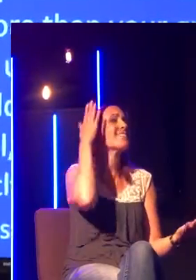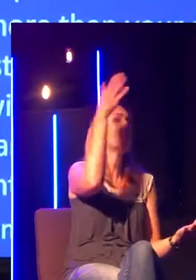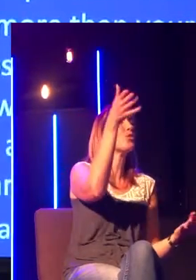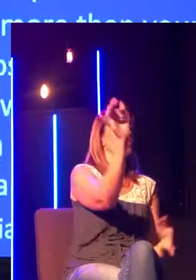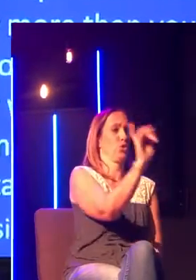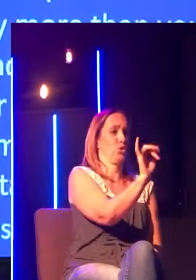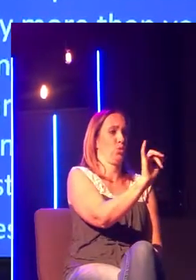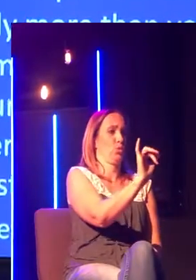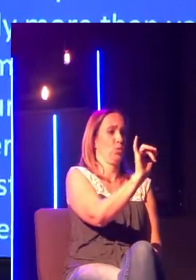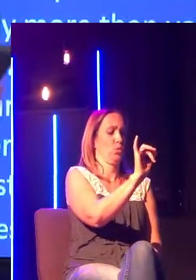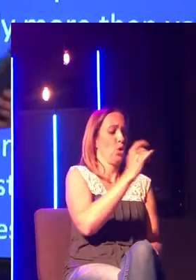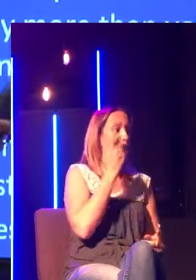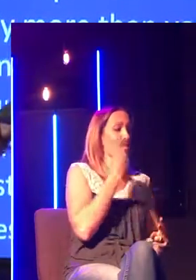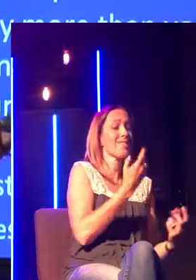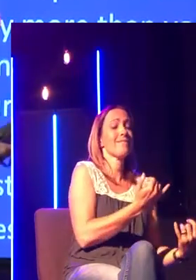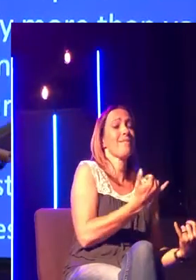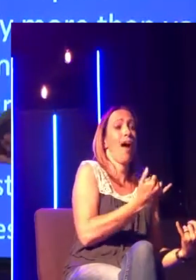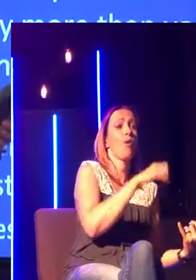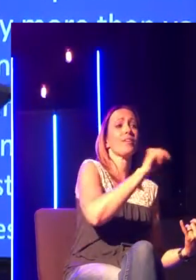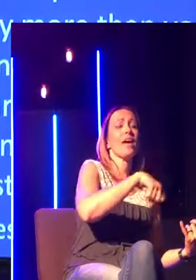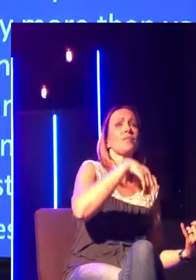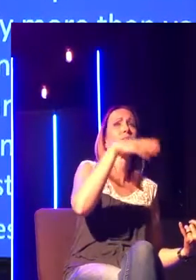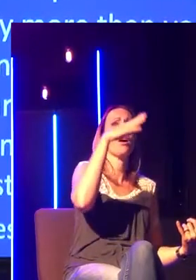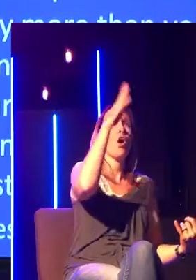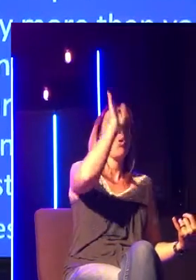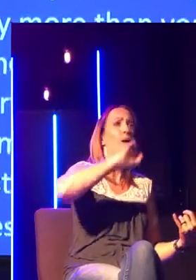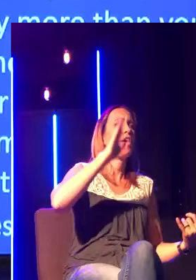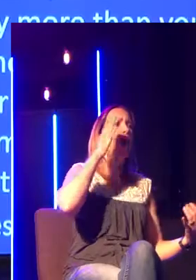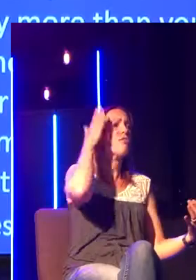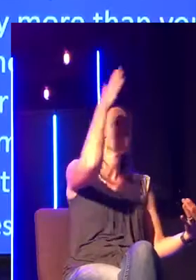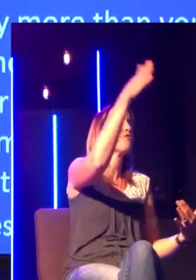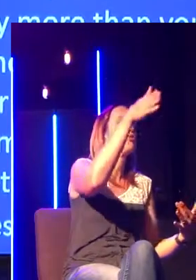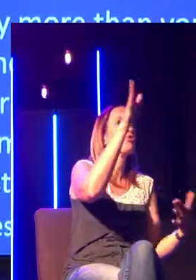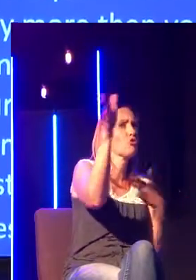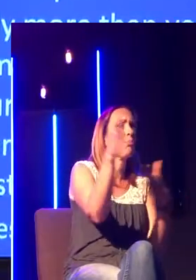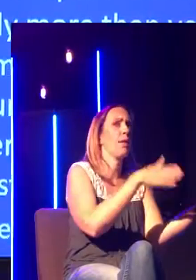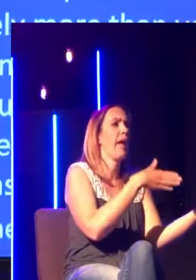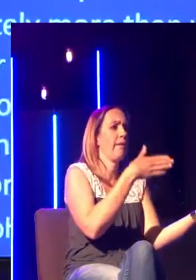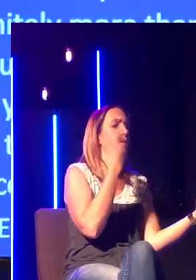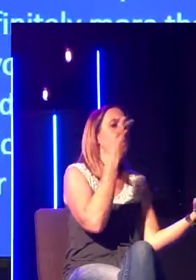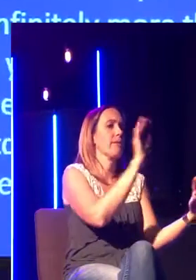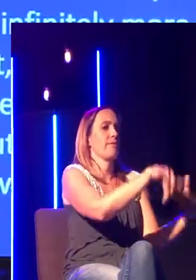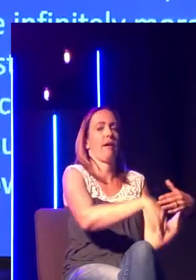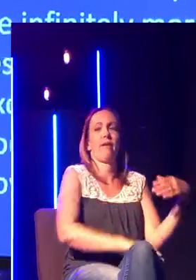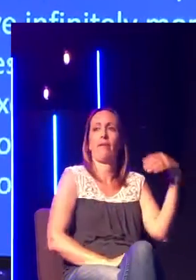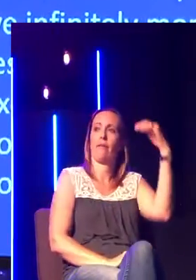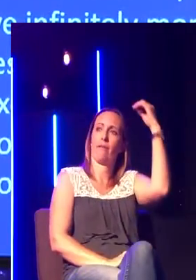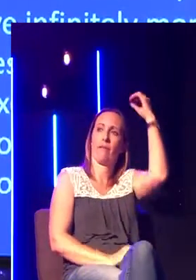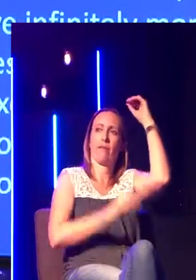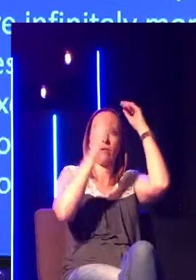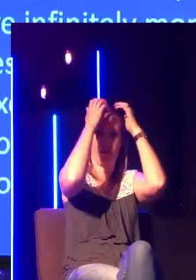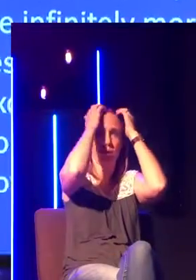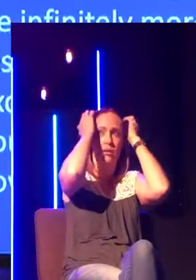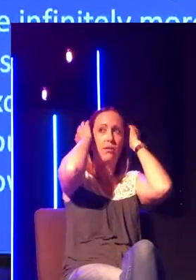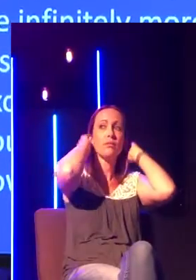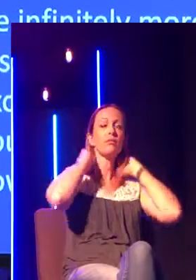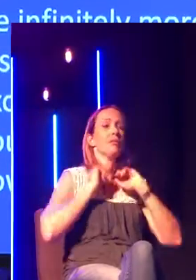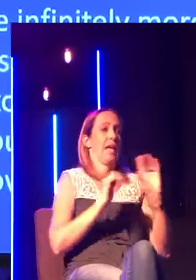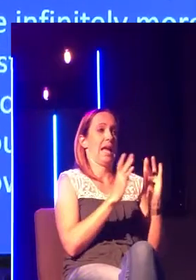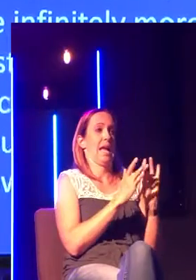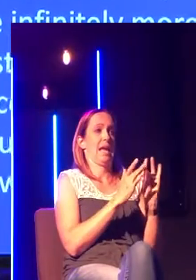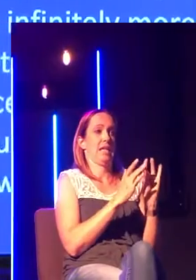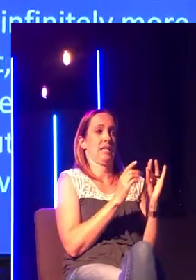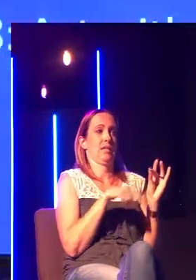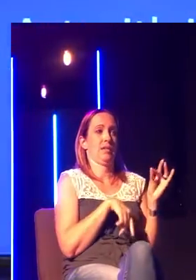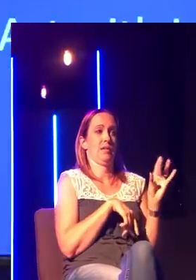seeing not just where you're at, but where he can take you. Start thinking about God's great plans for you. Step number 8 and the last